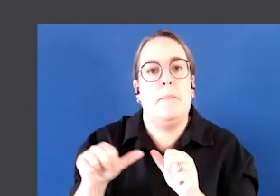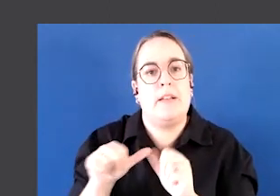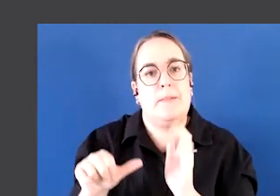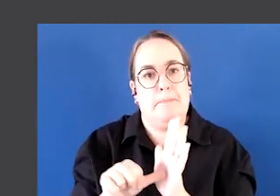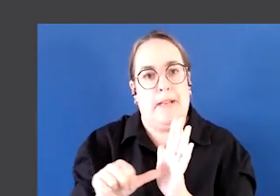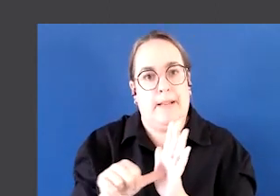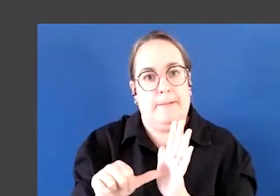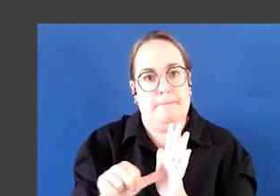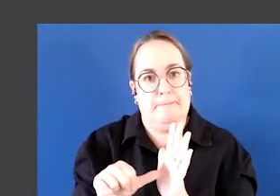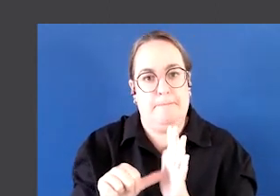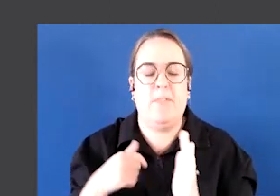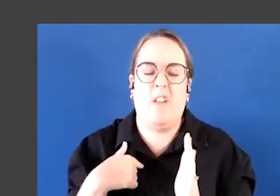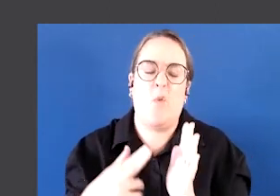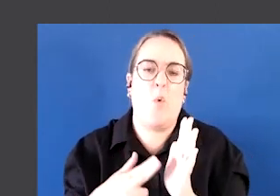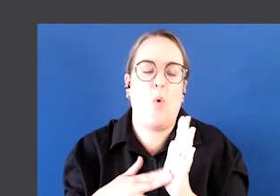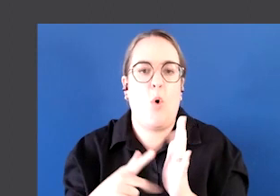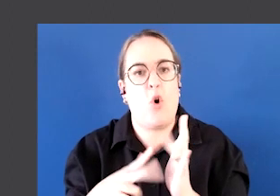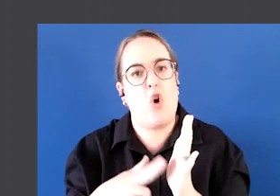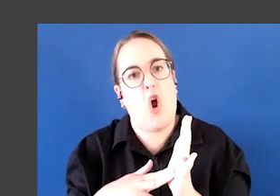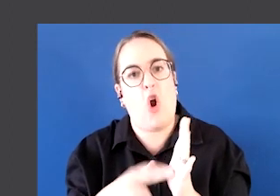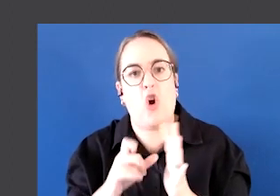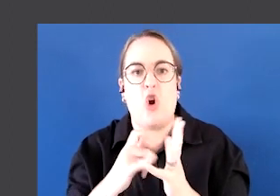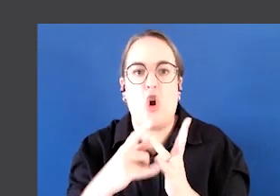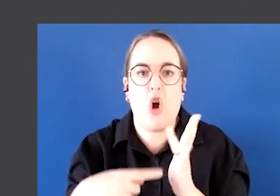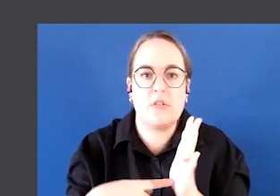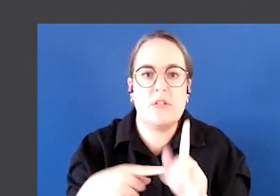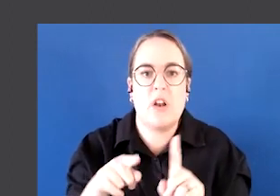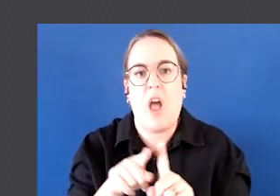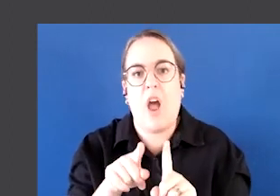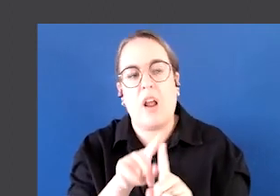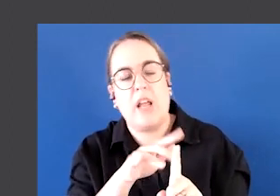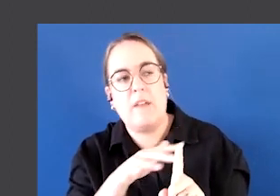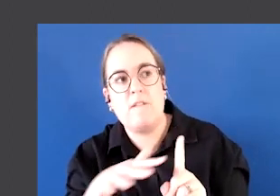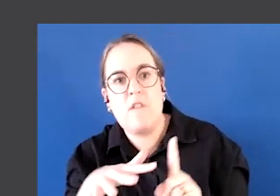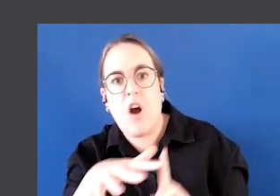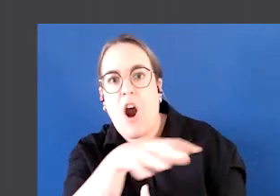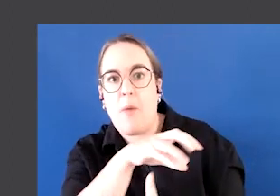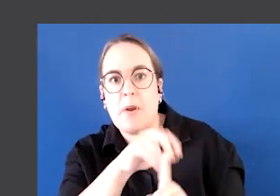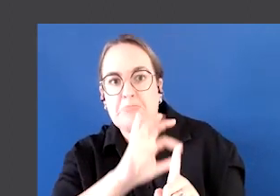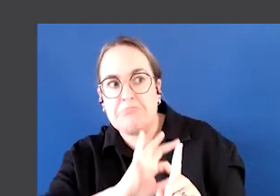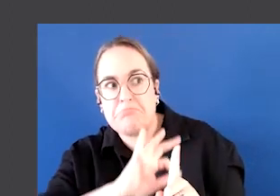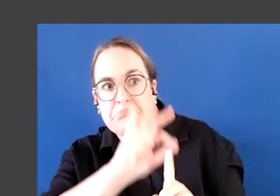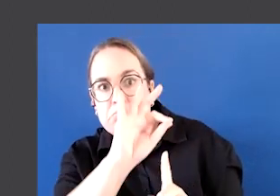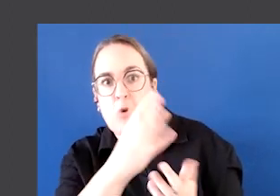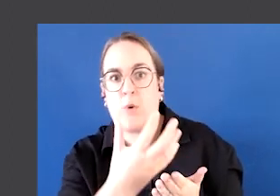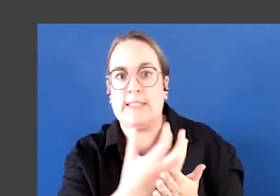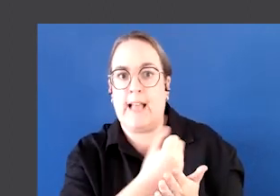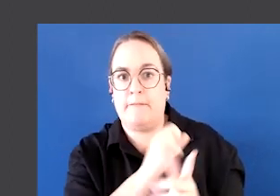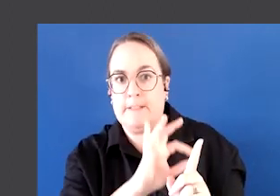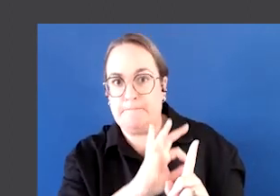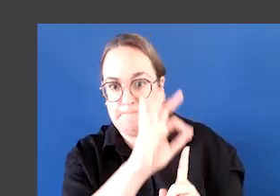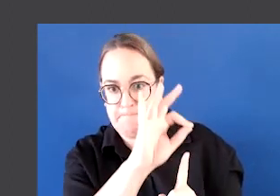and also to perform in relation to those non-cost elements as well that I mentioned, such as safety and environmental performance.